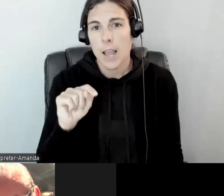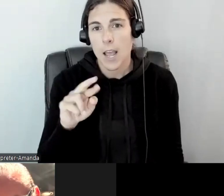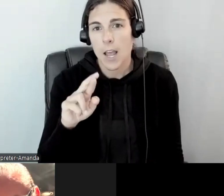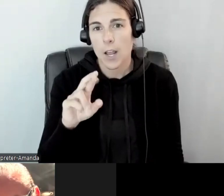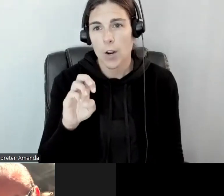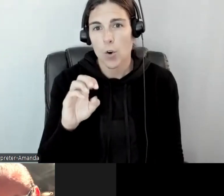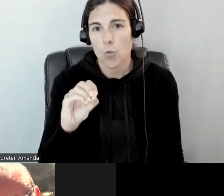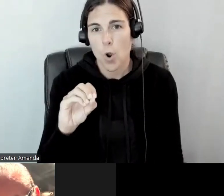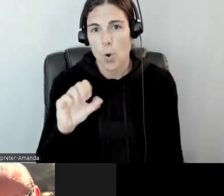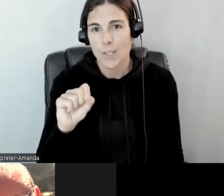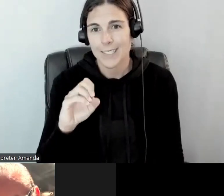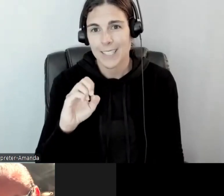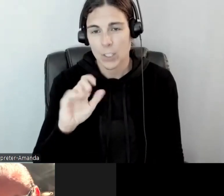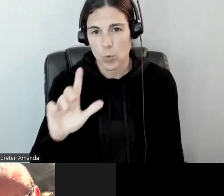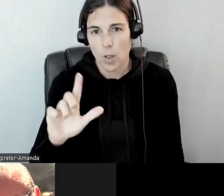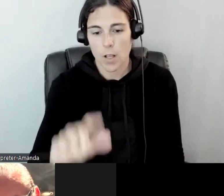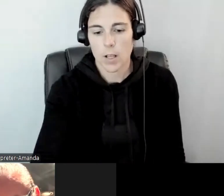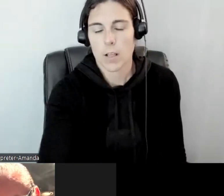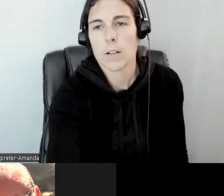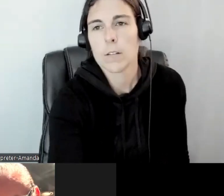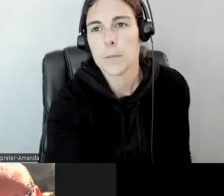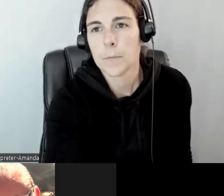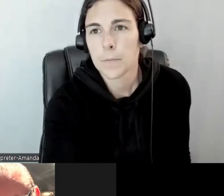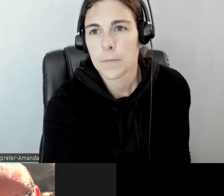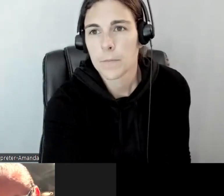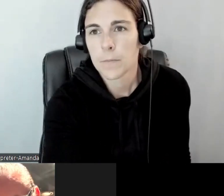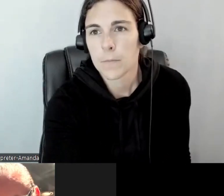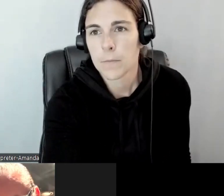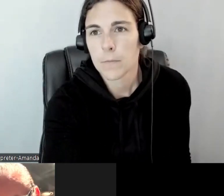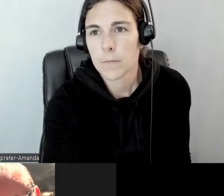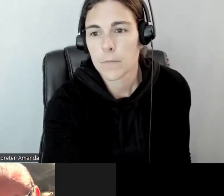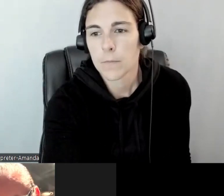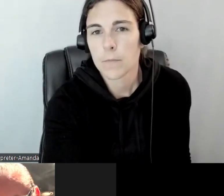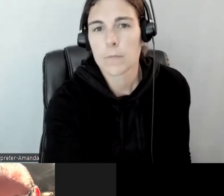not considered